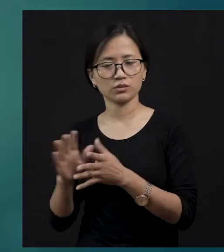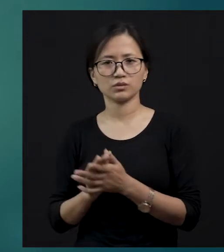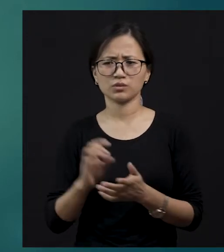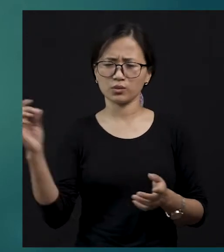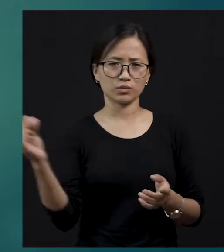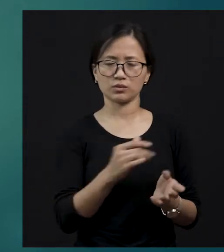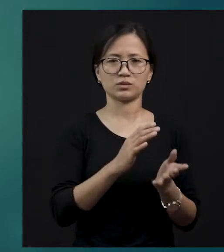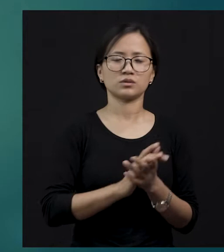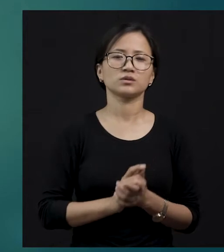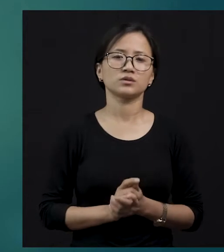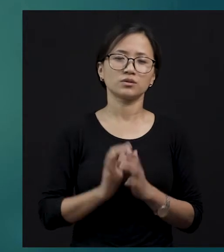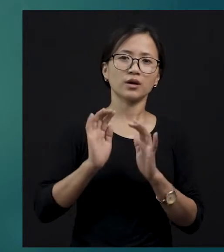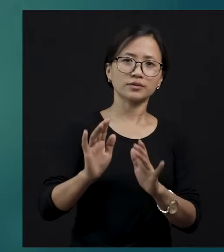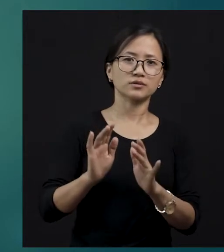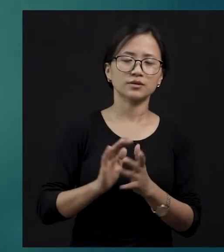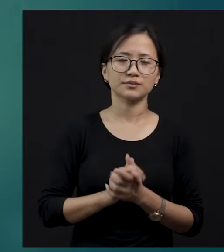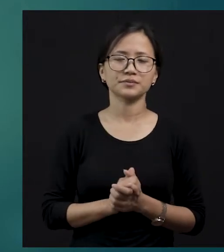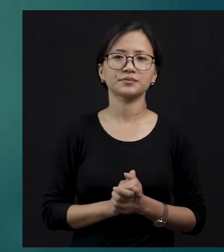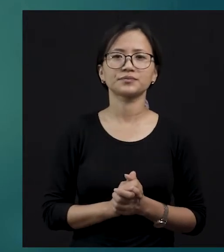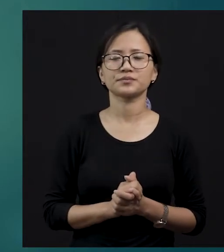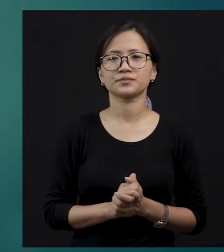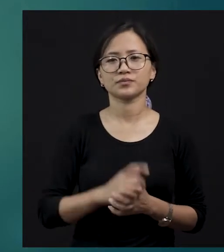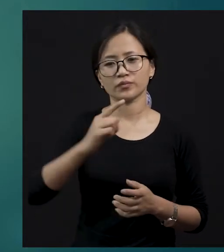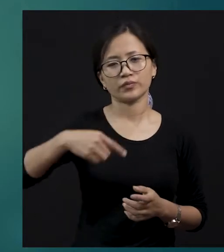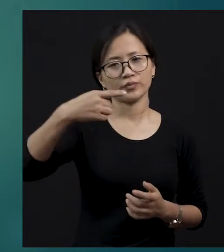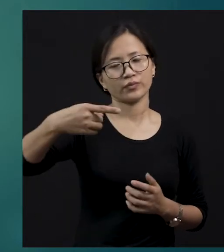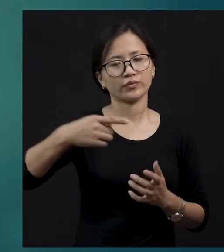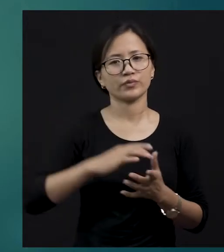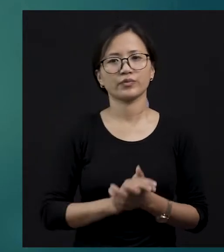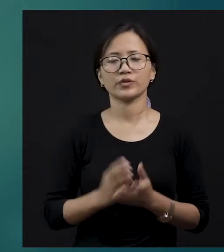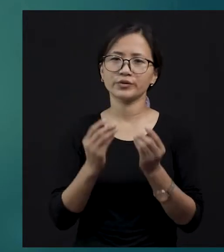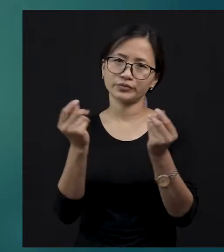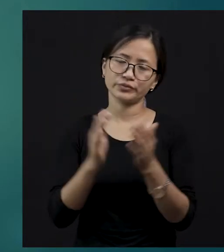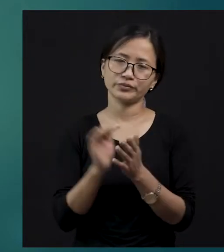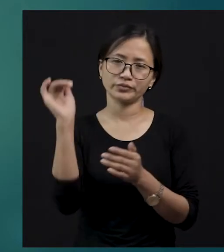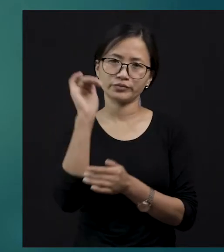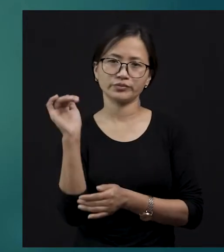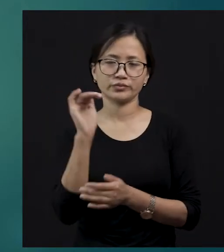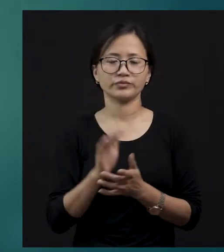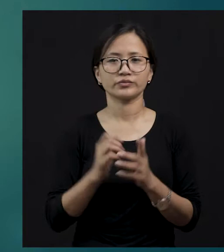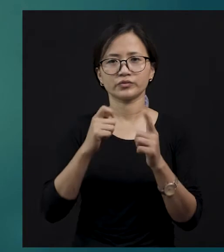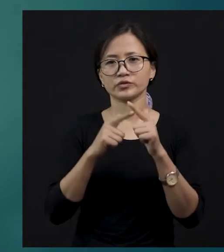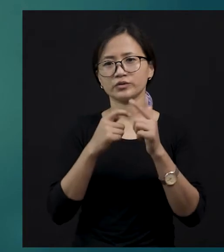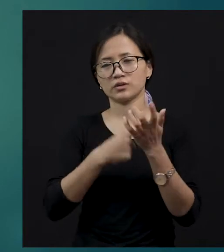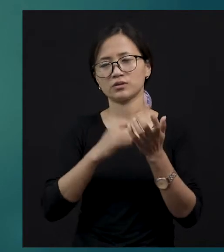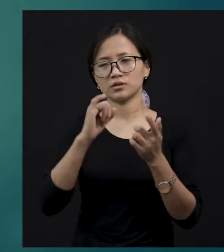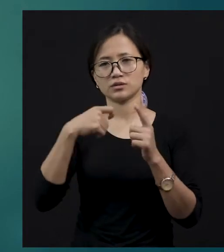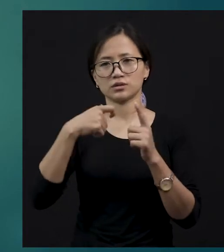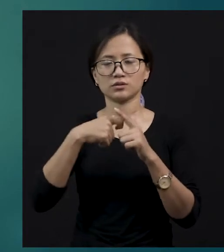enemy. So it would always be dodging around, and it would continually trick the snake until it gets